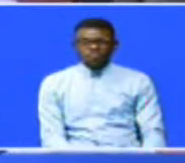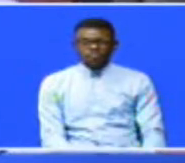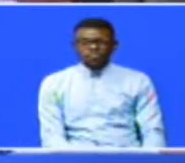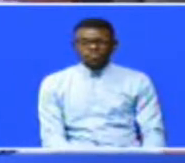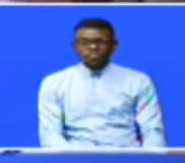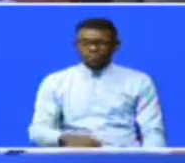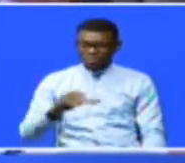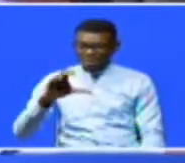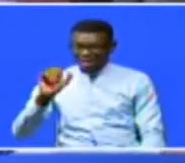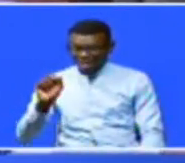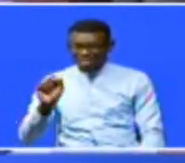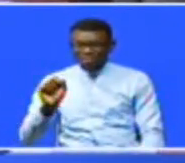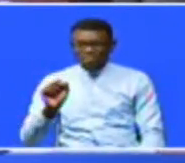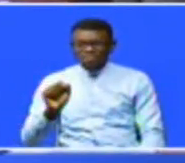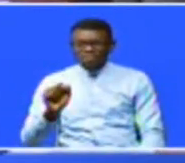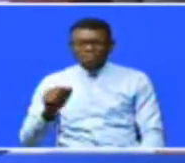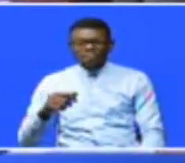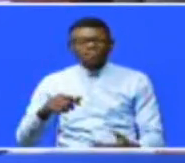cabinet secretary,